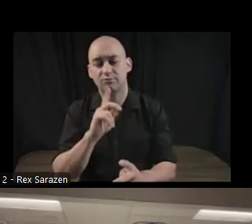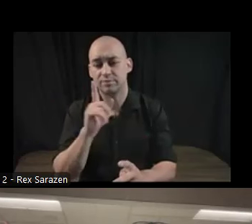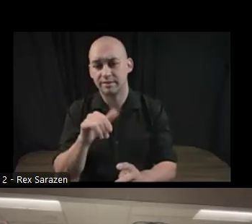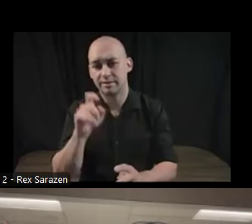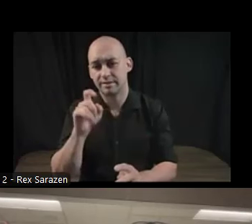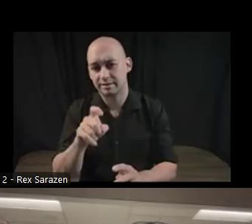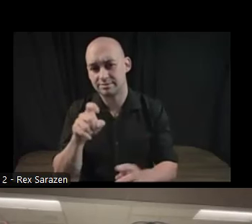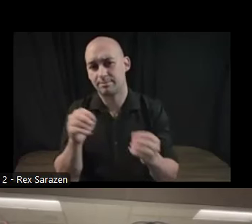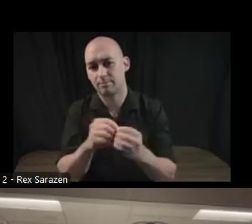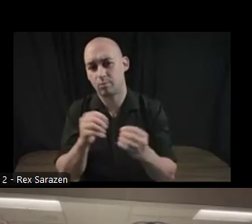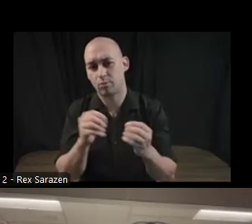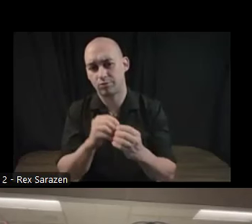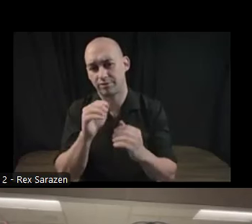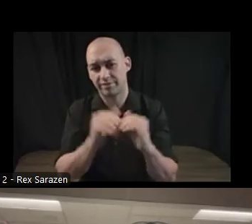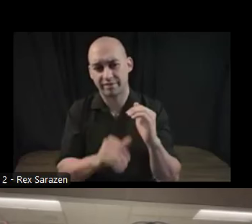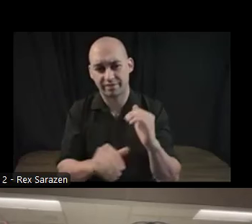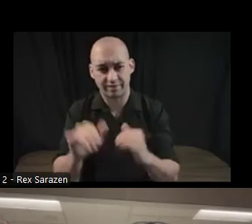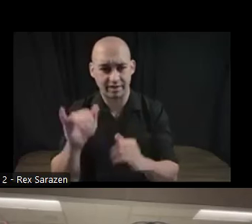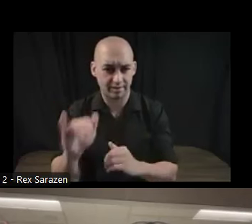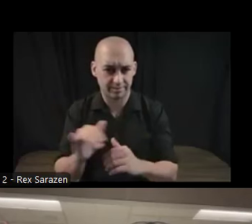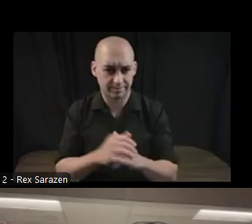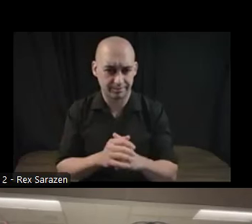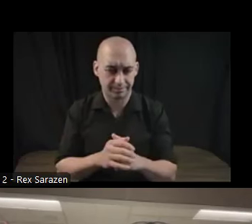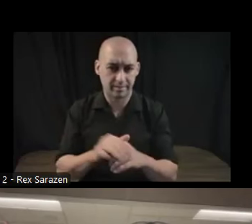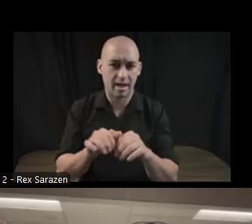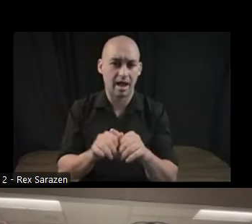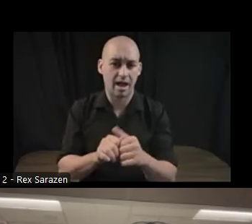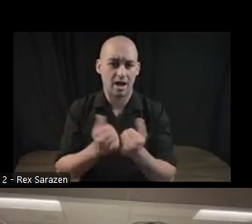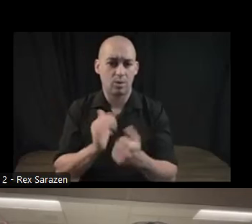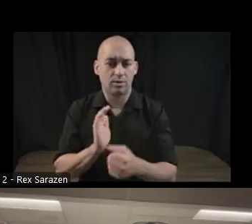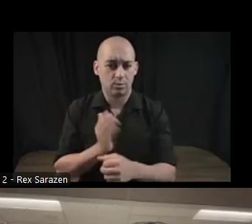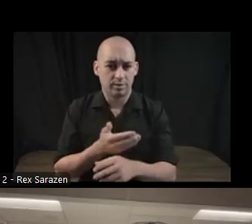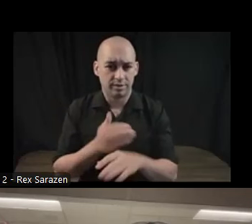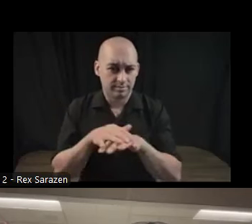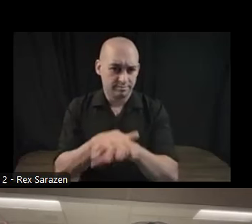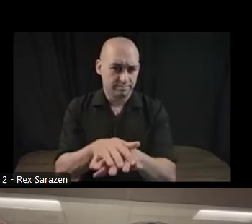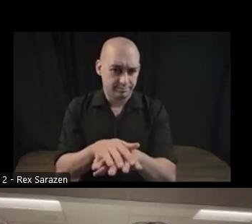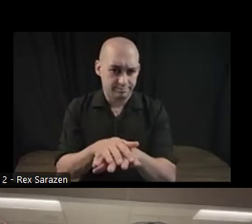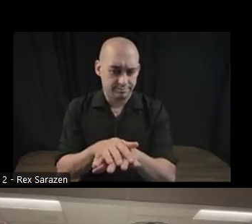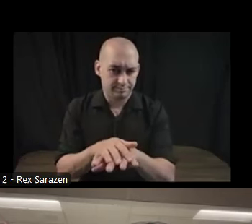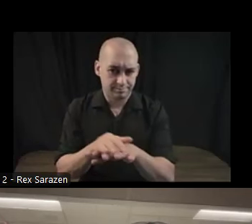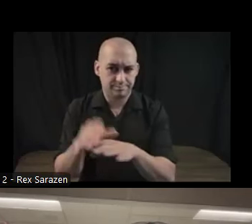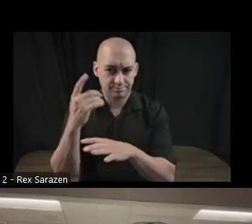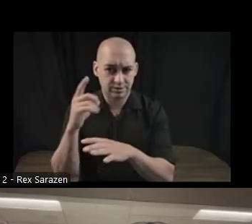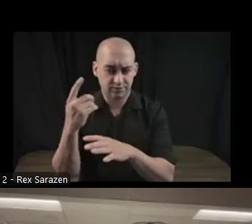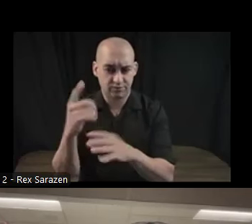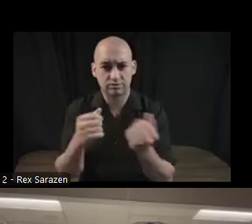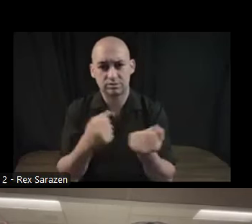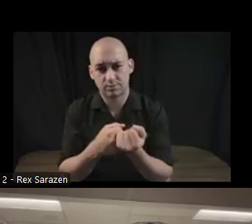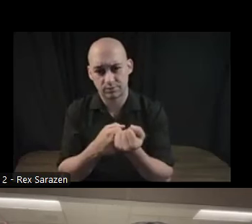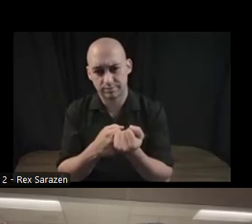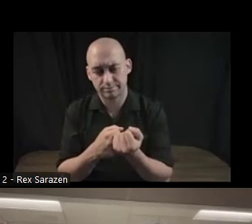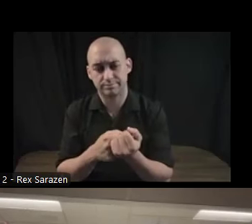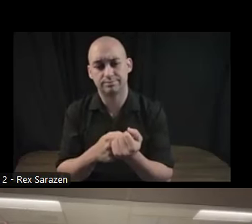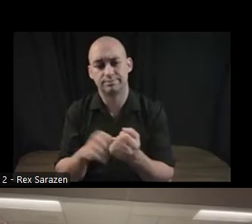that. And so that's where you get into how can we implement this so that there is support,